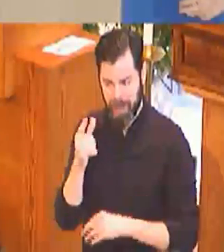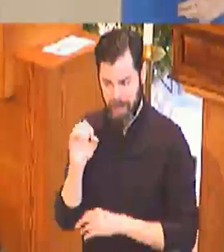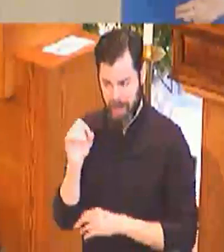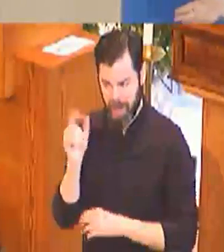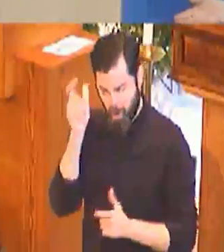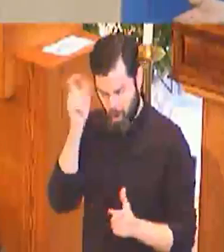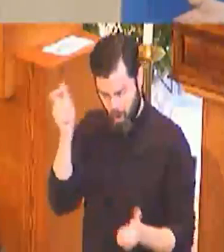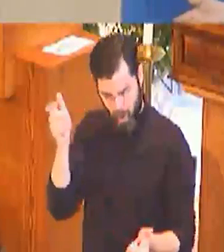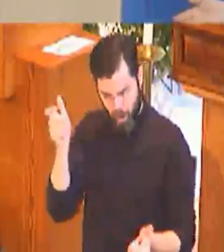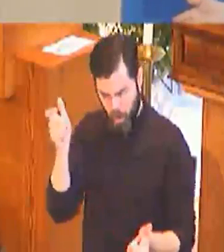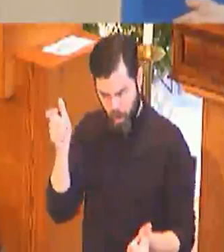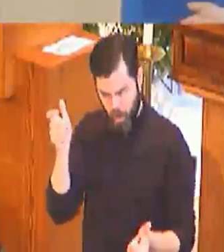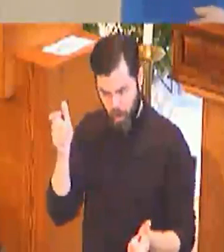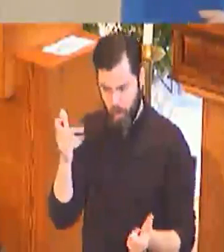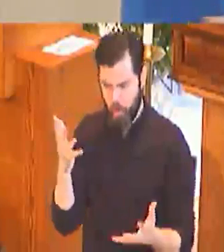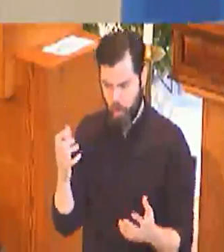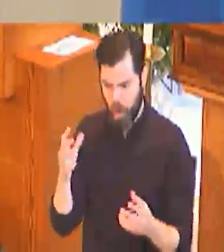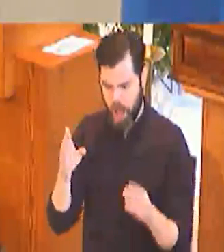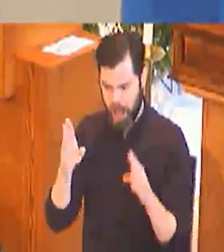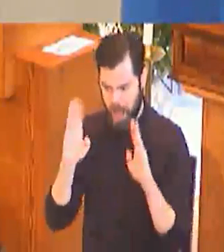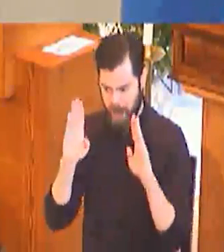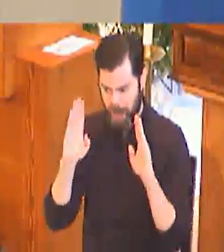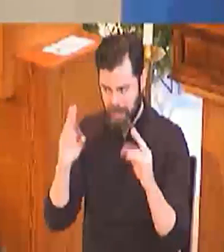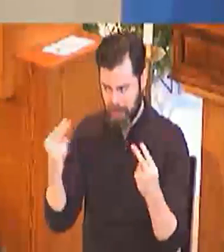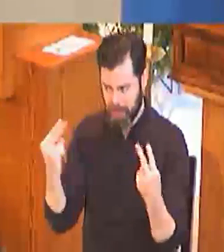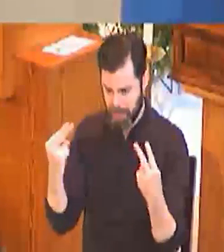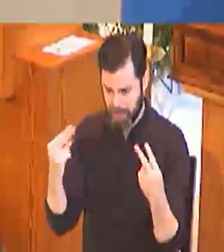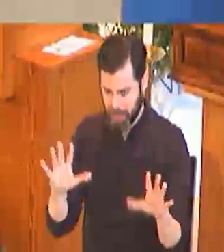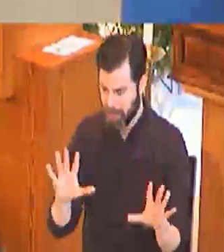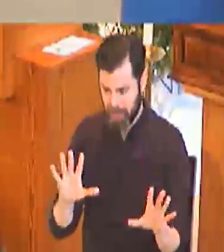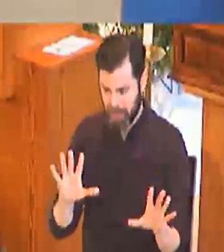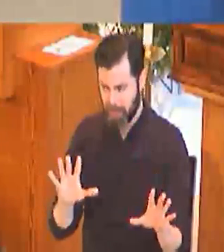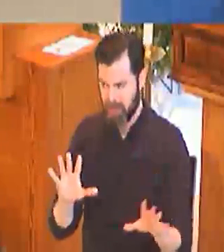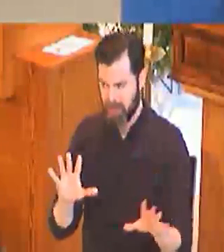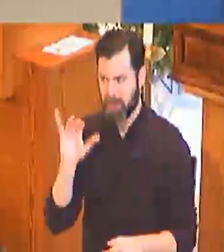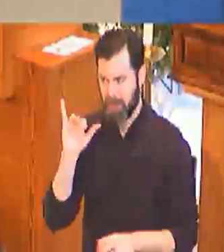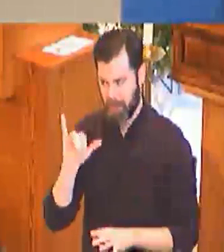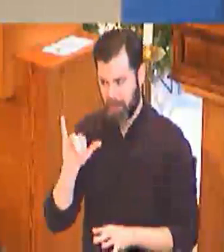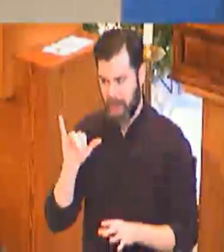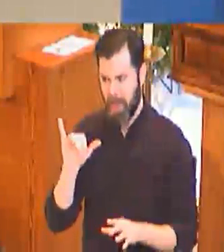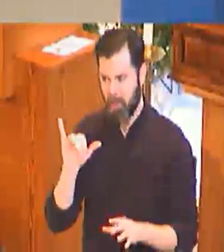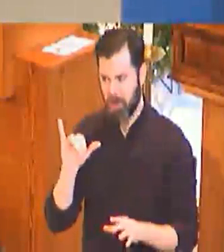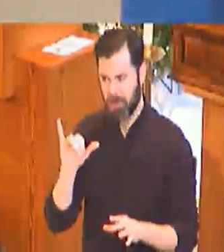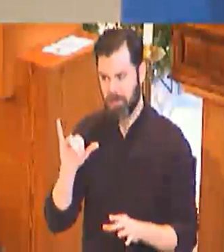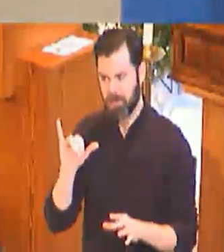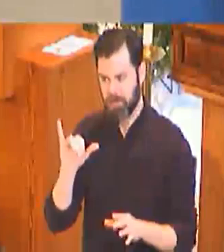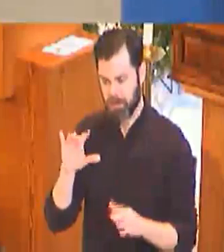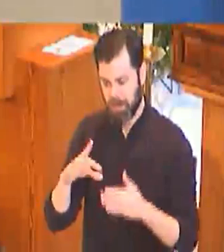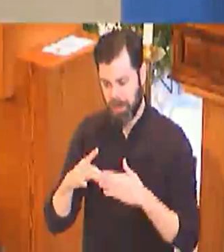guiding us to get attention. It's probably going to bring back chemicalization.